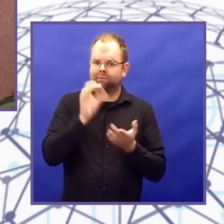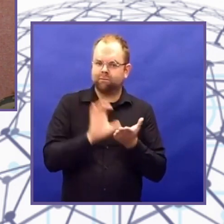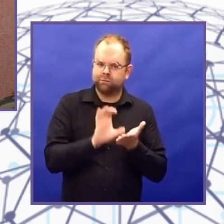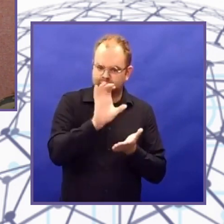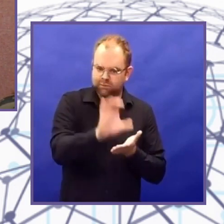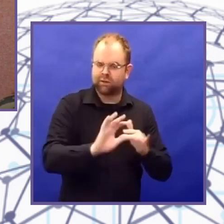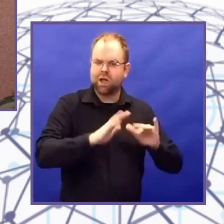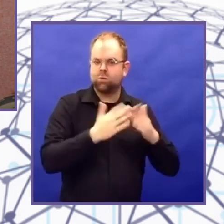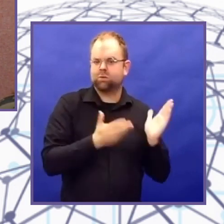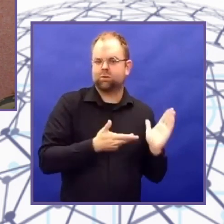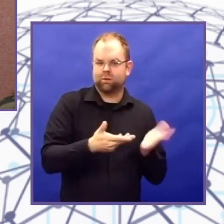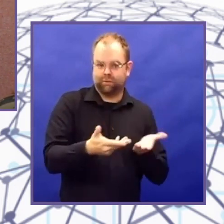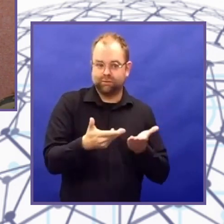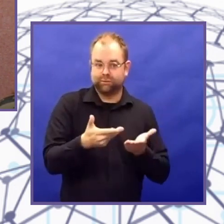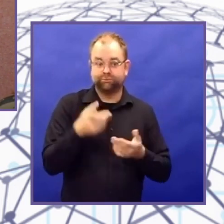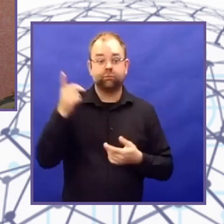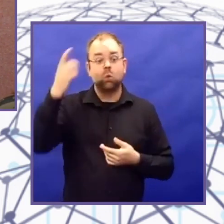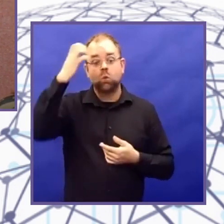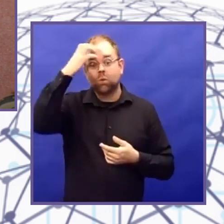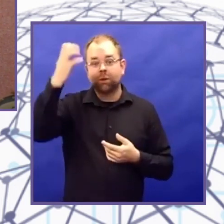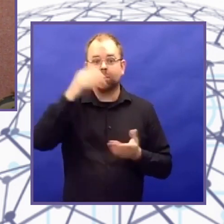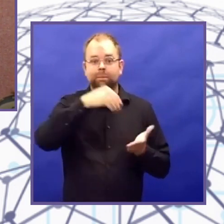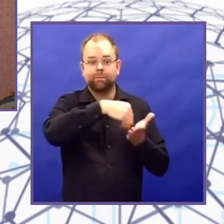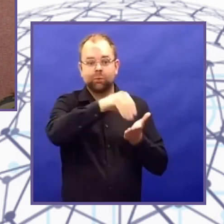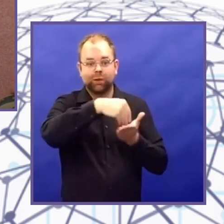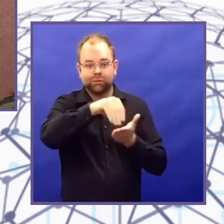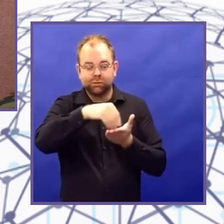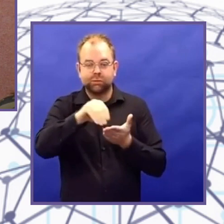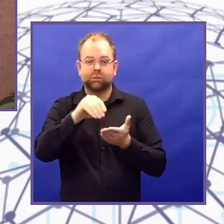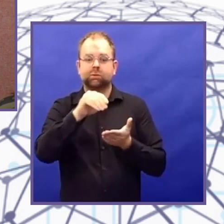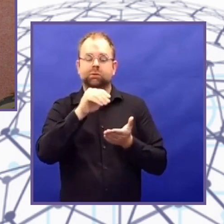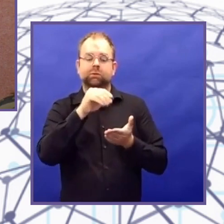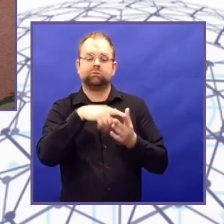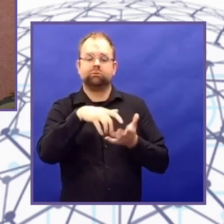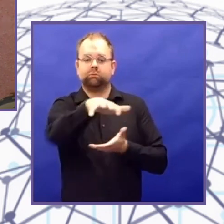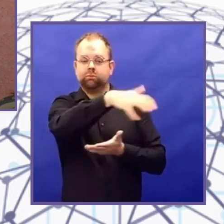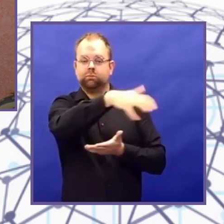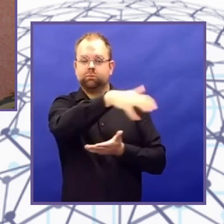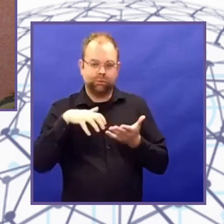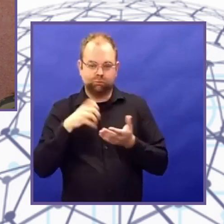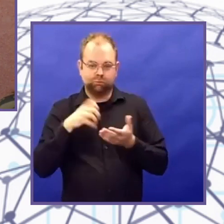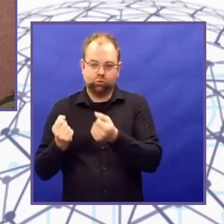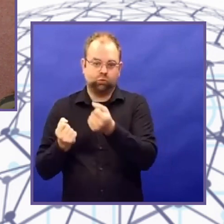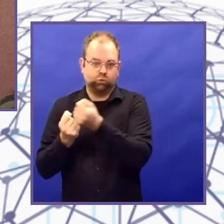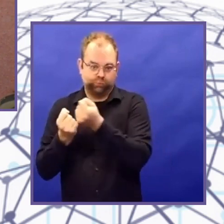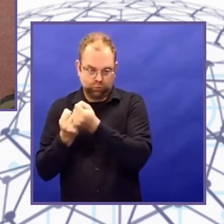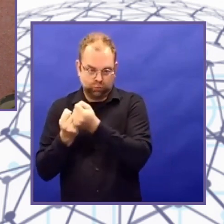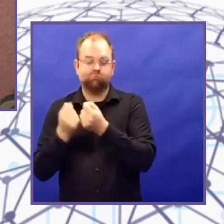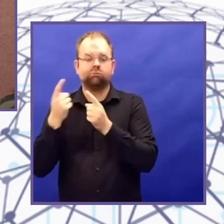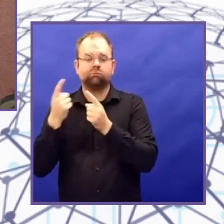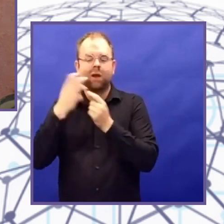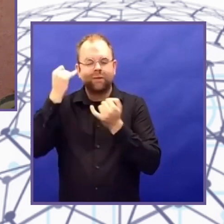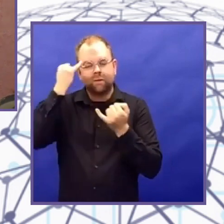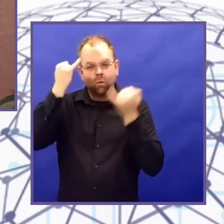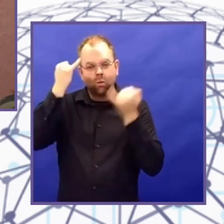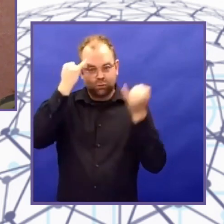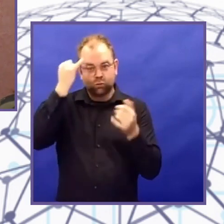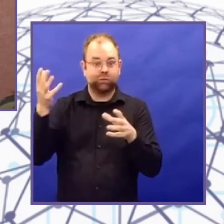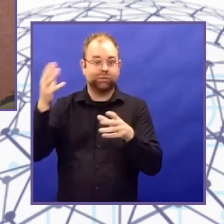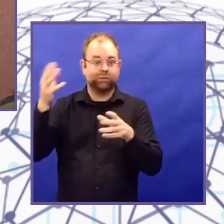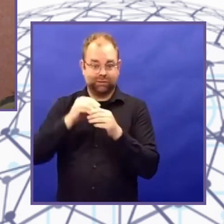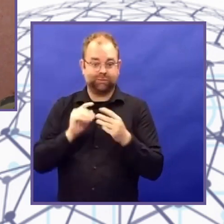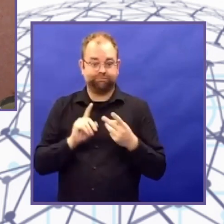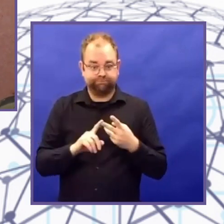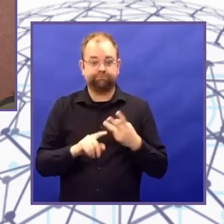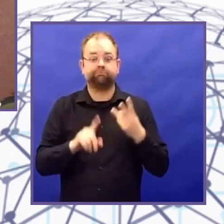and related services. And we need to work with suppliers to enter these underserved markets